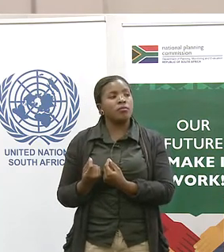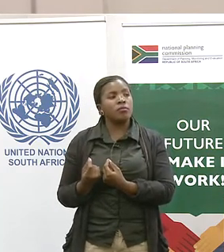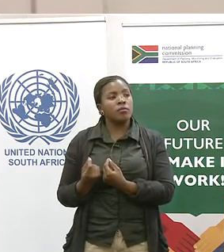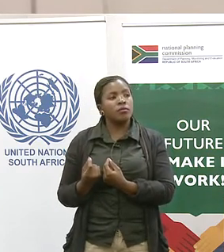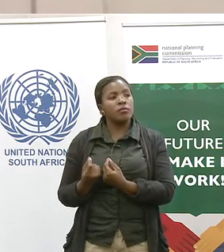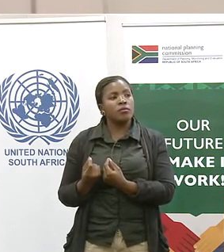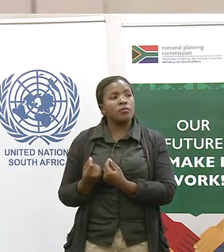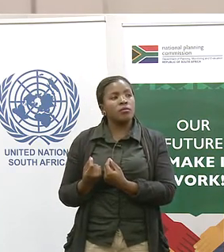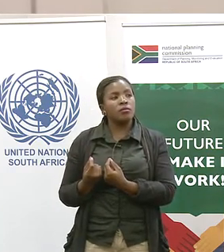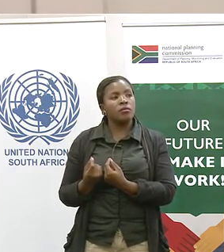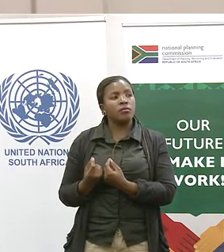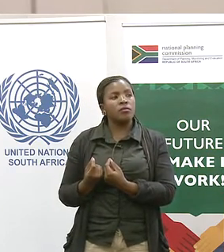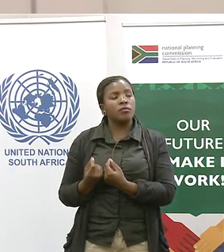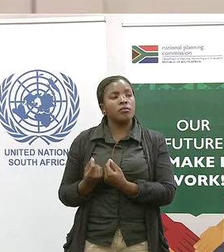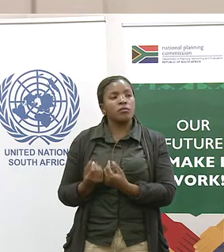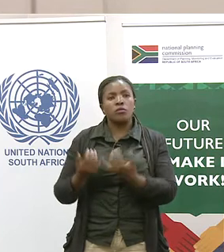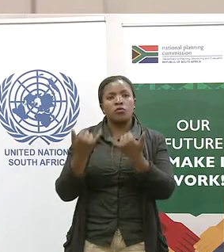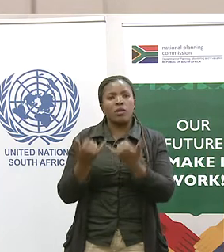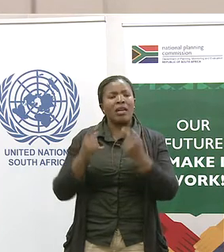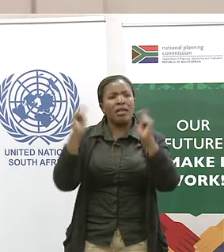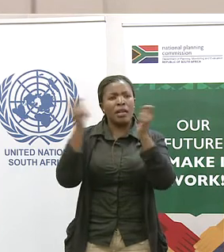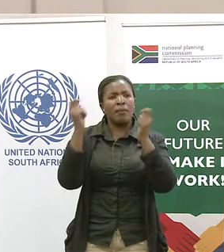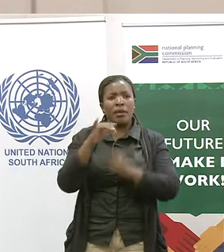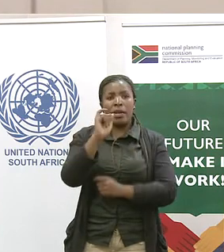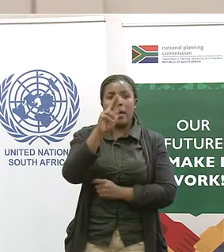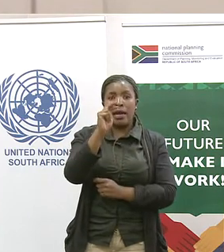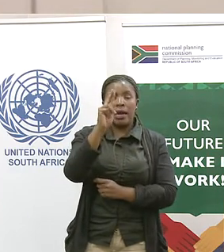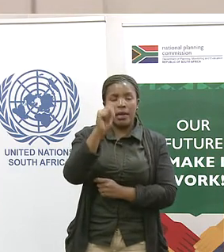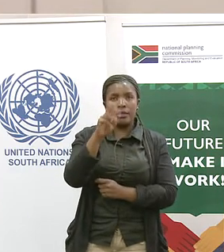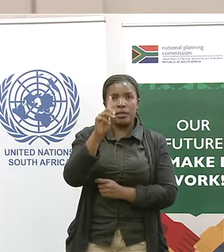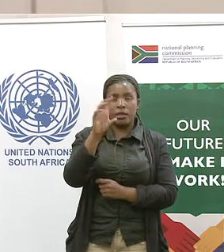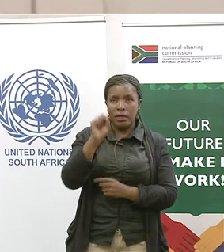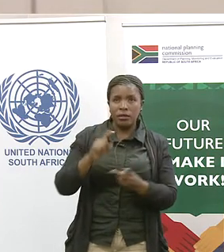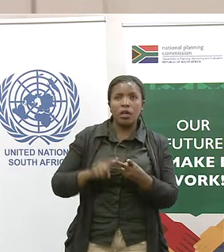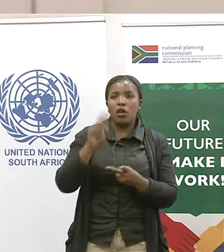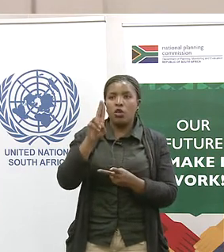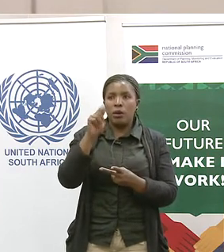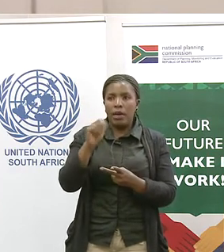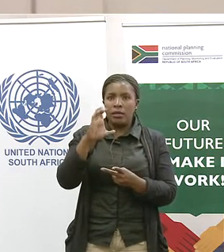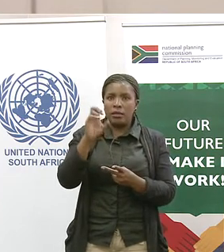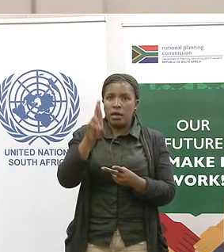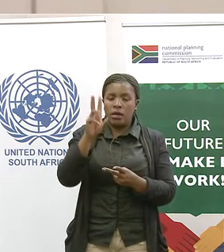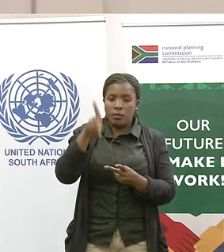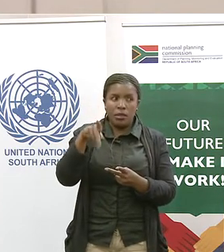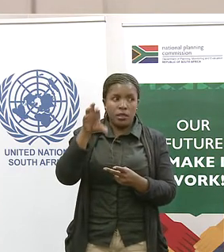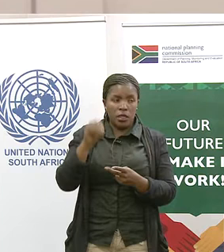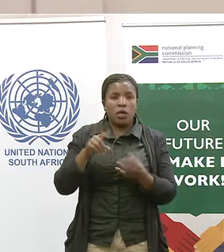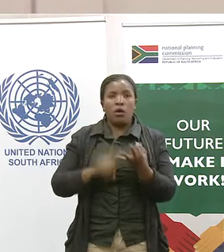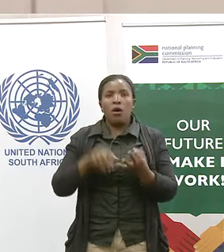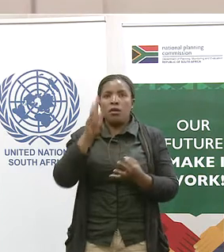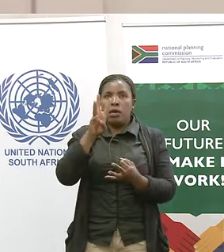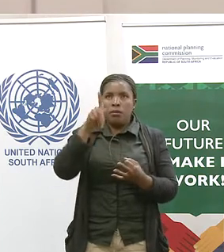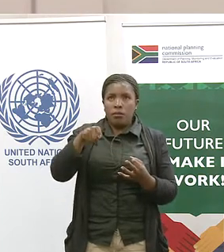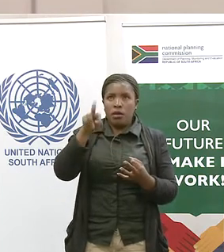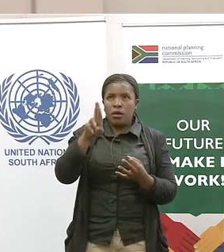of tonight's celebrations of the INDS, the UNCRPD, and the WPRPD.